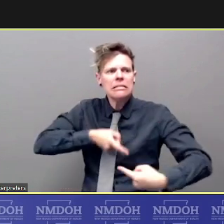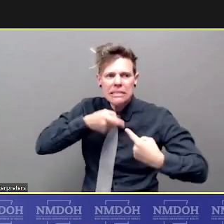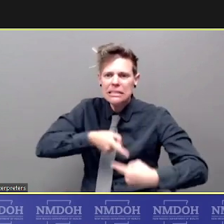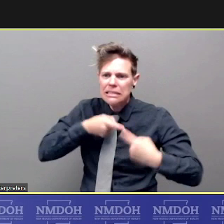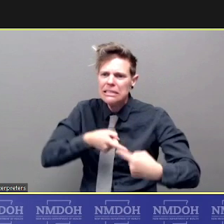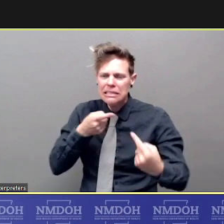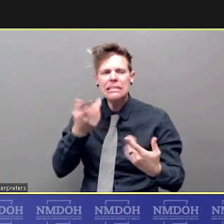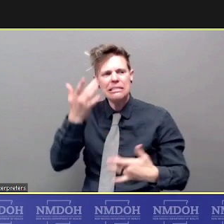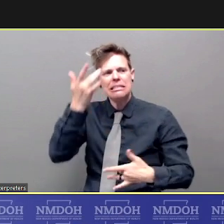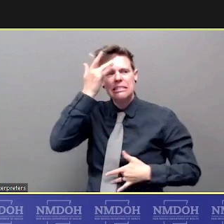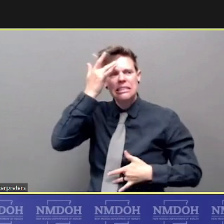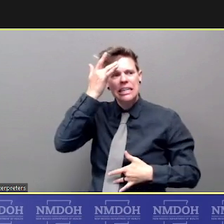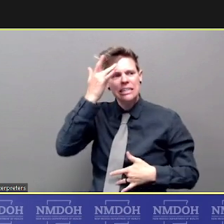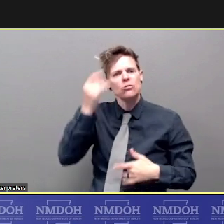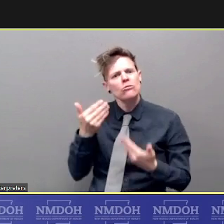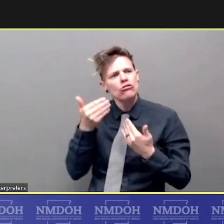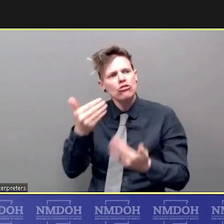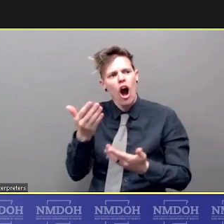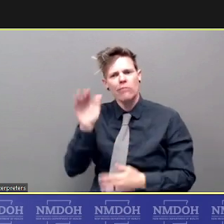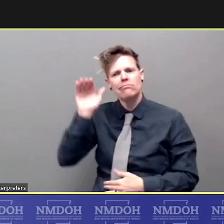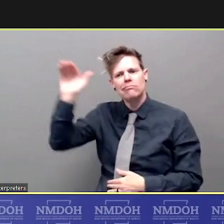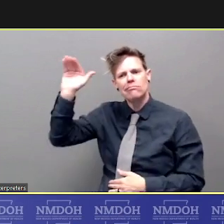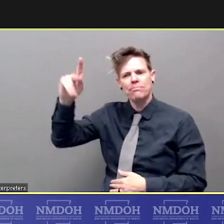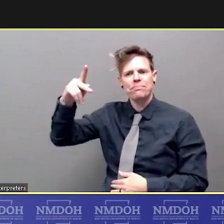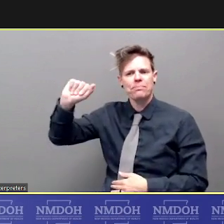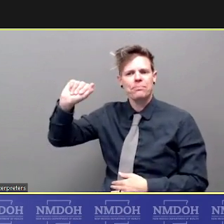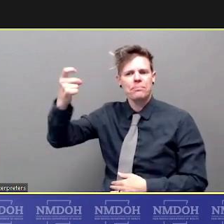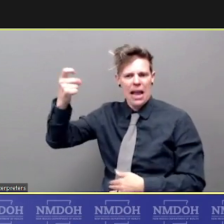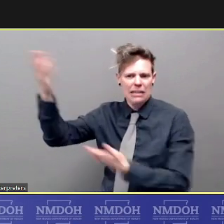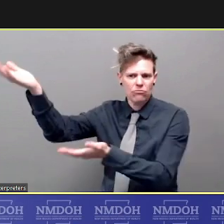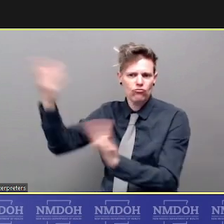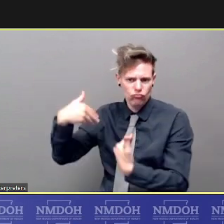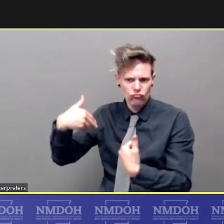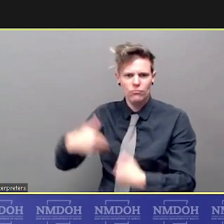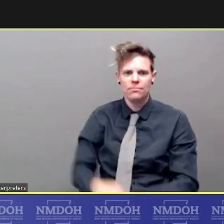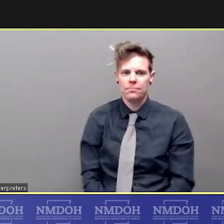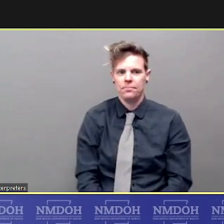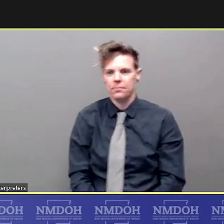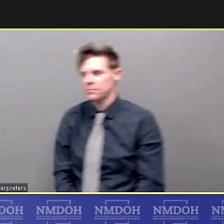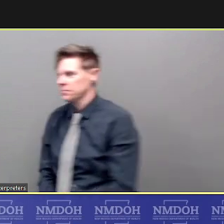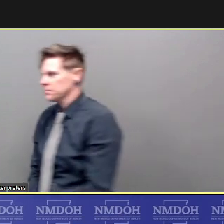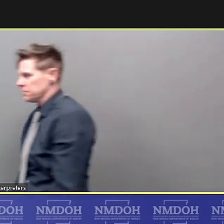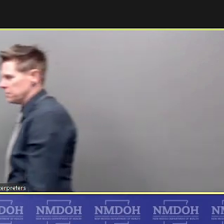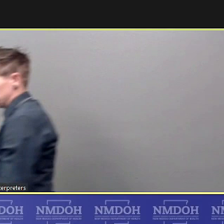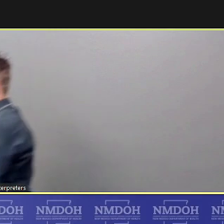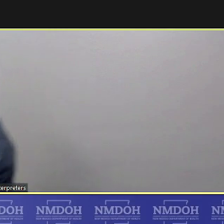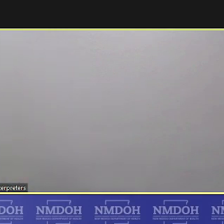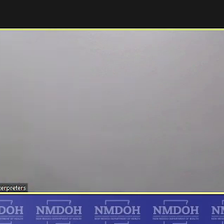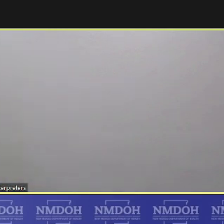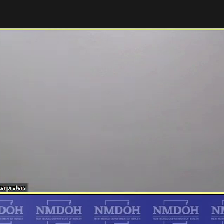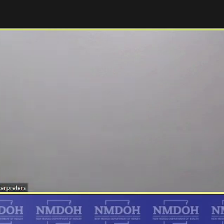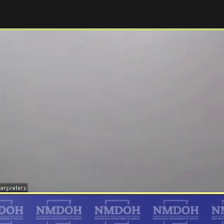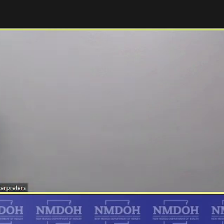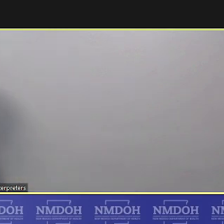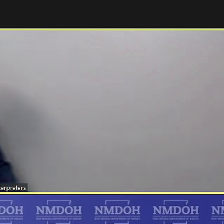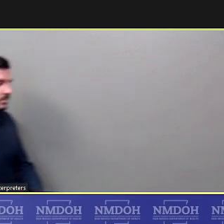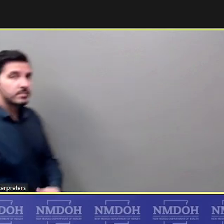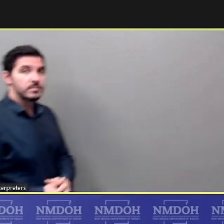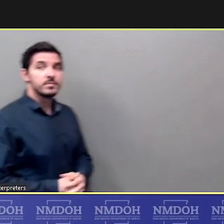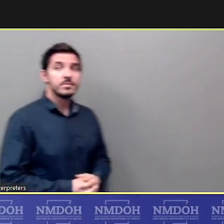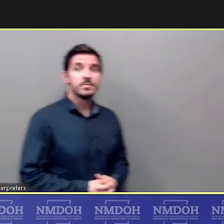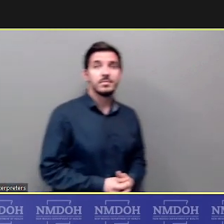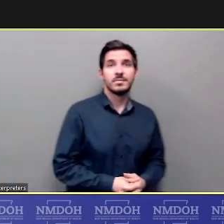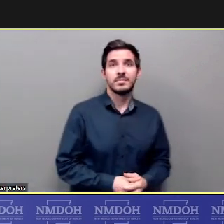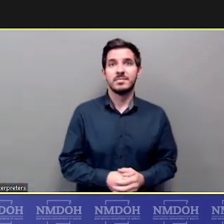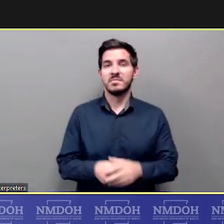can. So yeah, so anyways, just wanted to share that. In terms of the